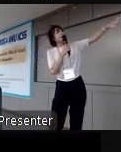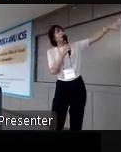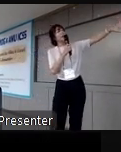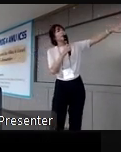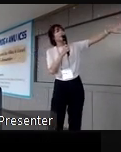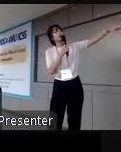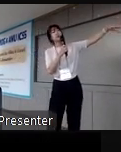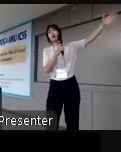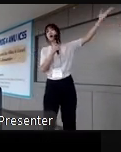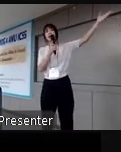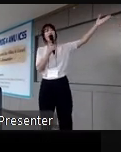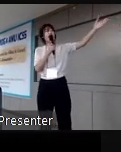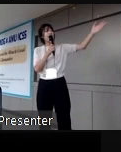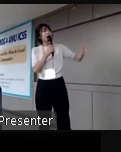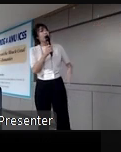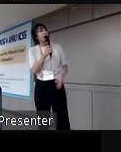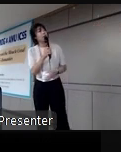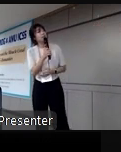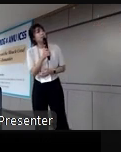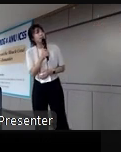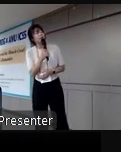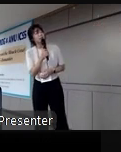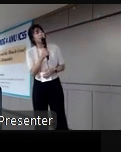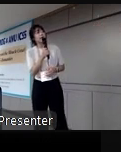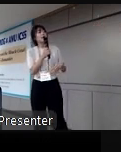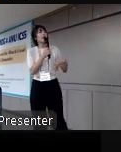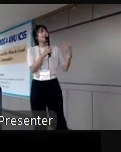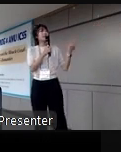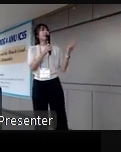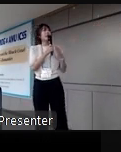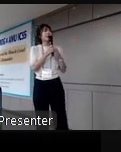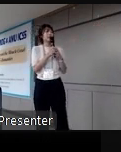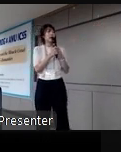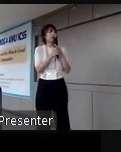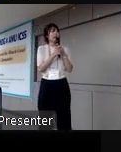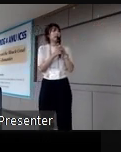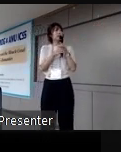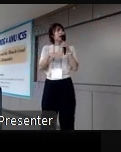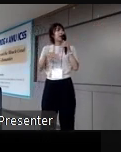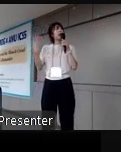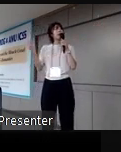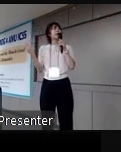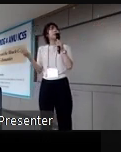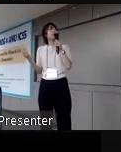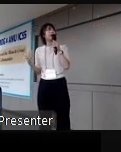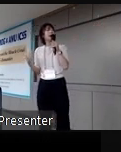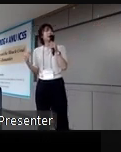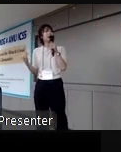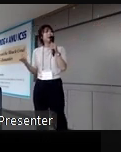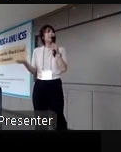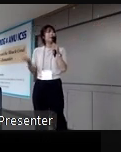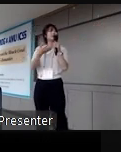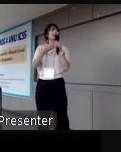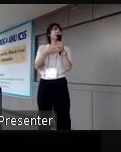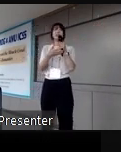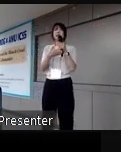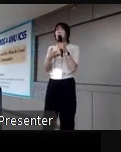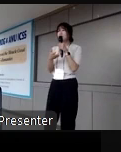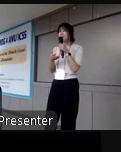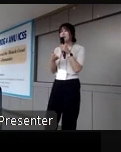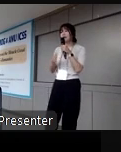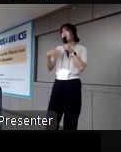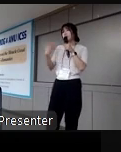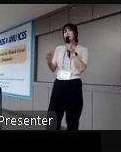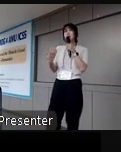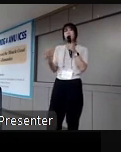this poet, who I'll call A, and this linguist, who I'll call B, at the conference. A greeted me kindly, but B seemed upset about